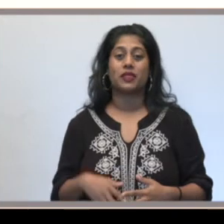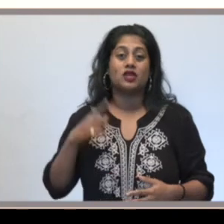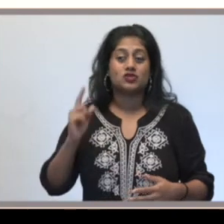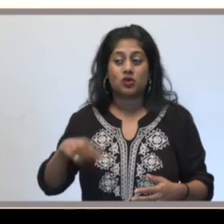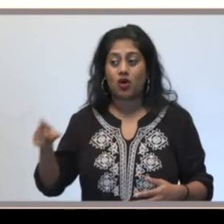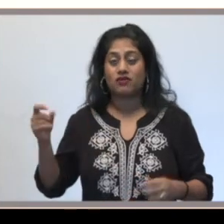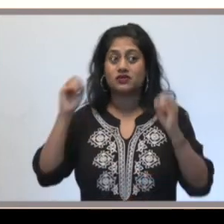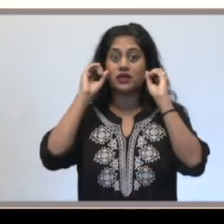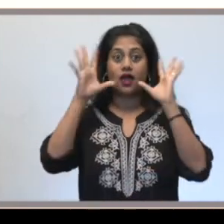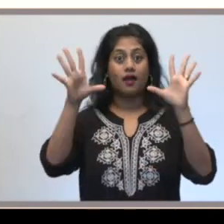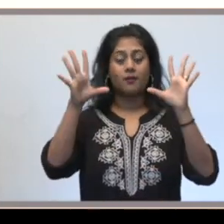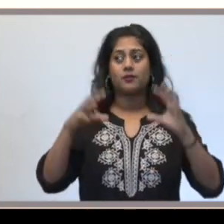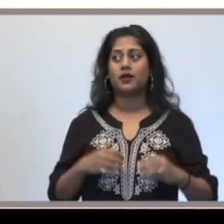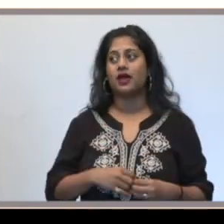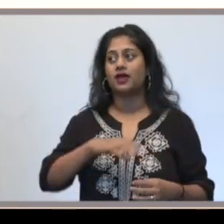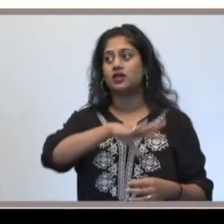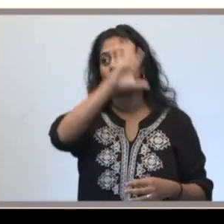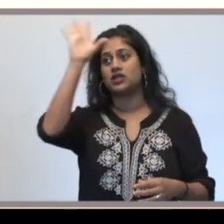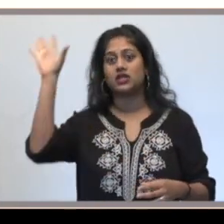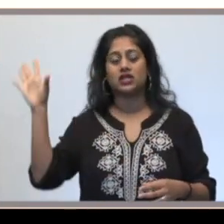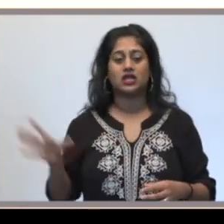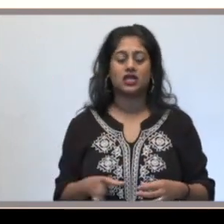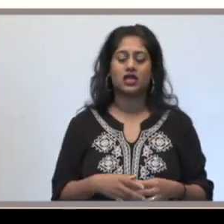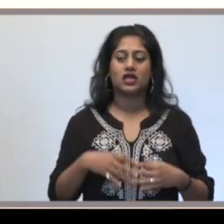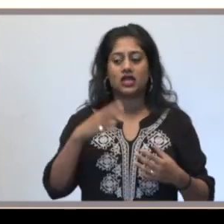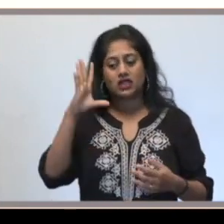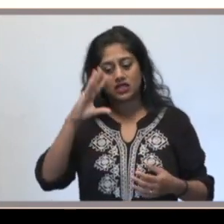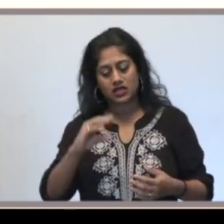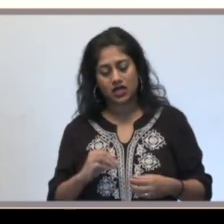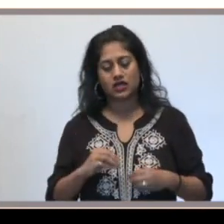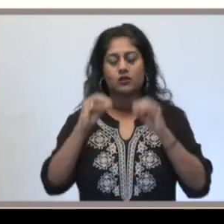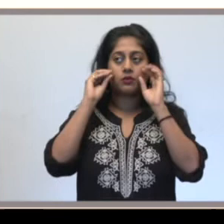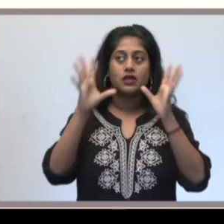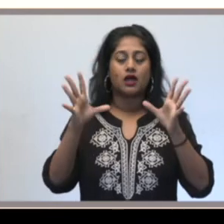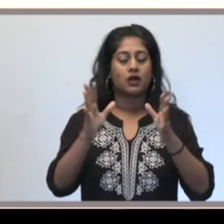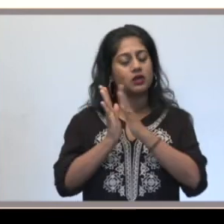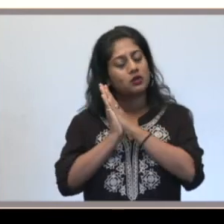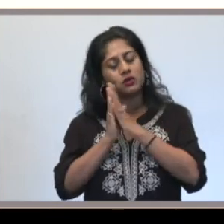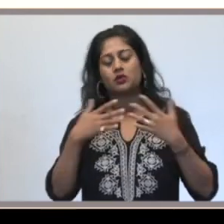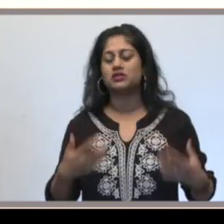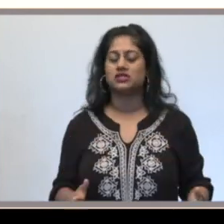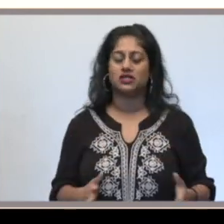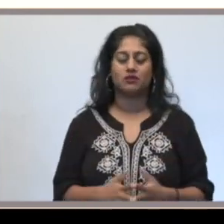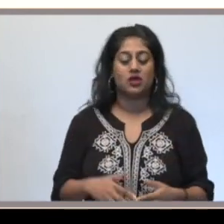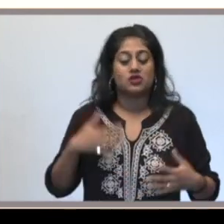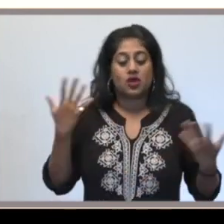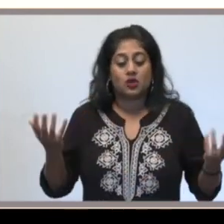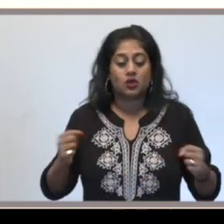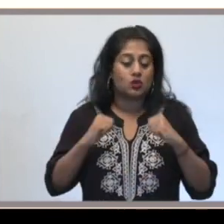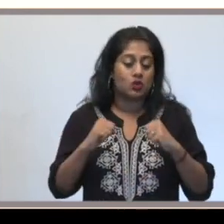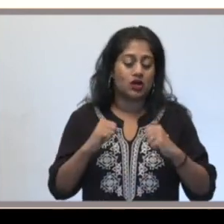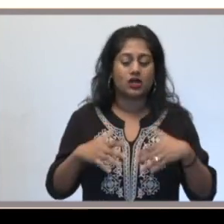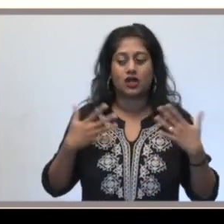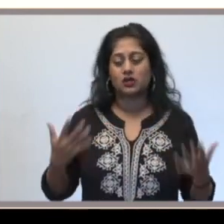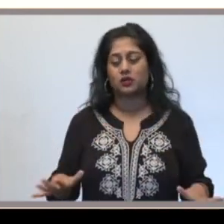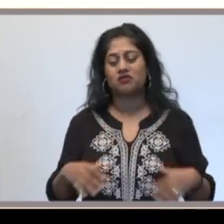the prescribed medication, I feared that I would be dependent on them for life. When morning dawned, getting up and out of bed